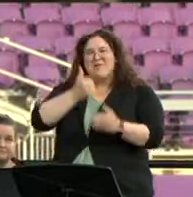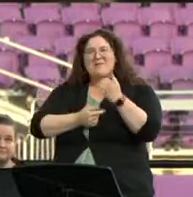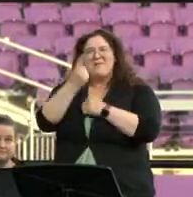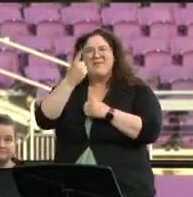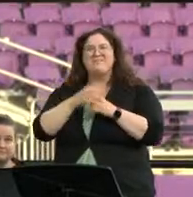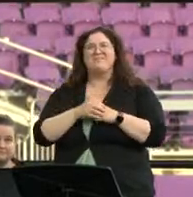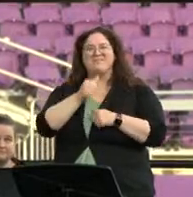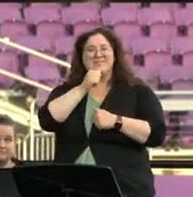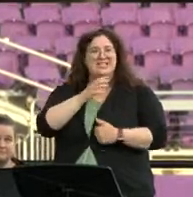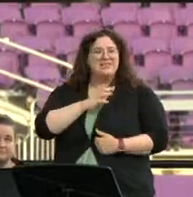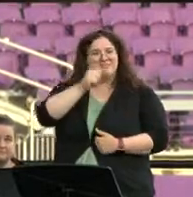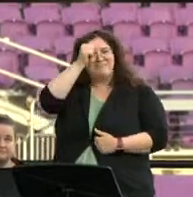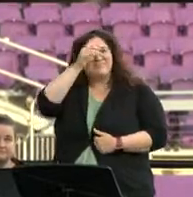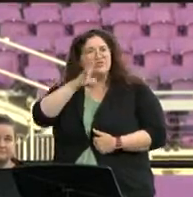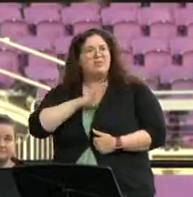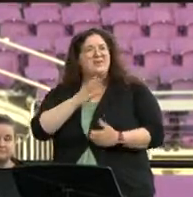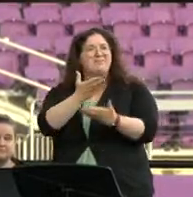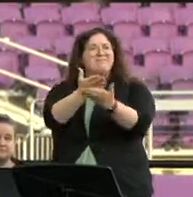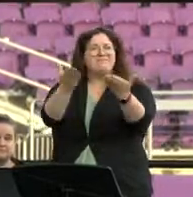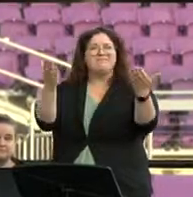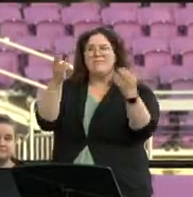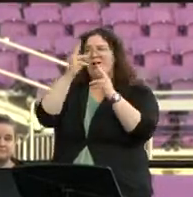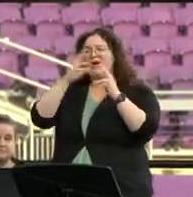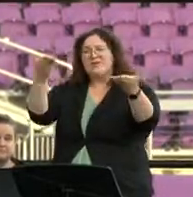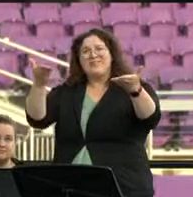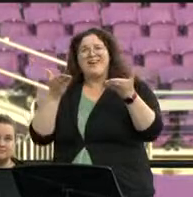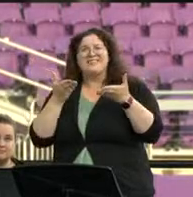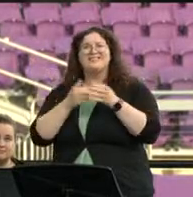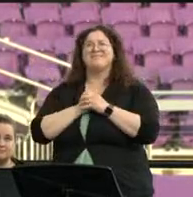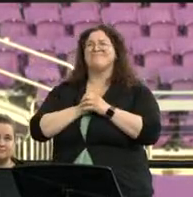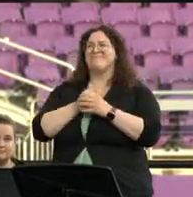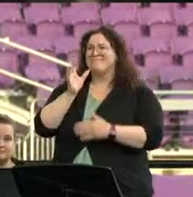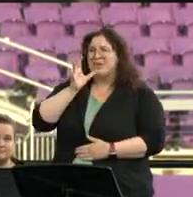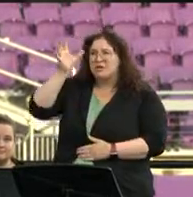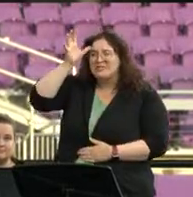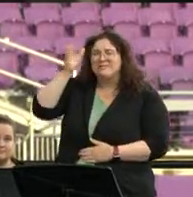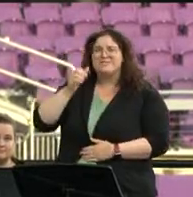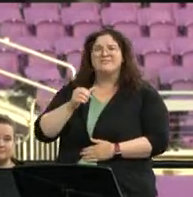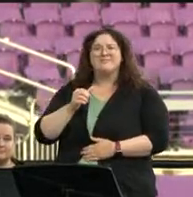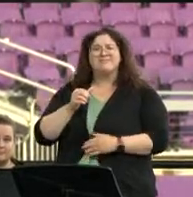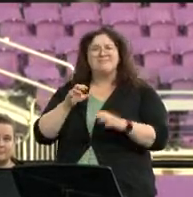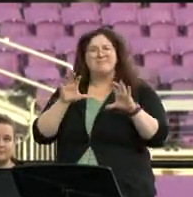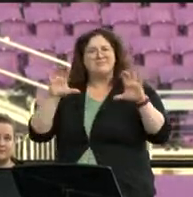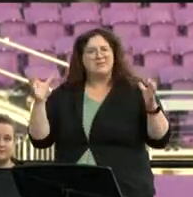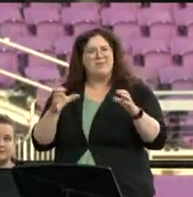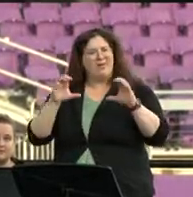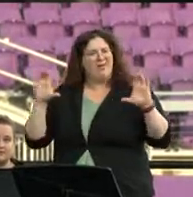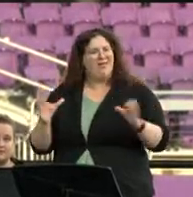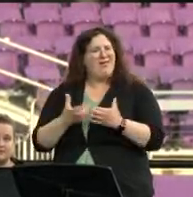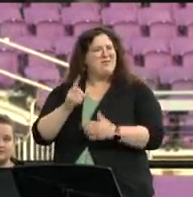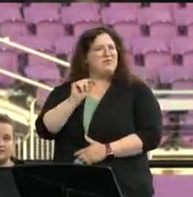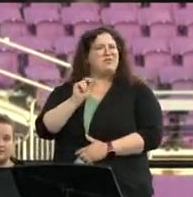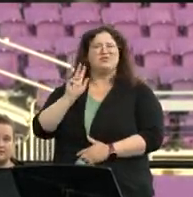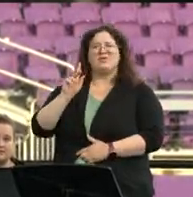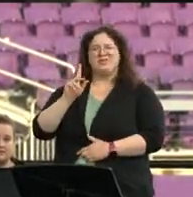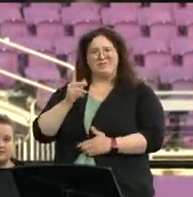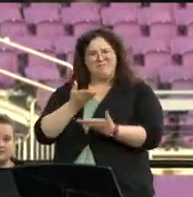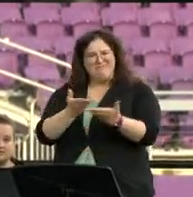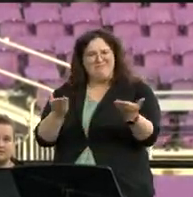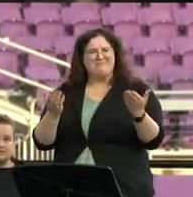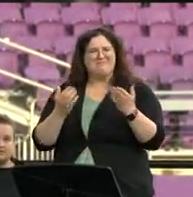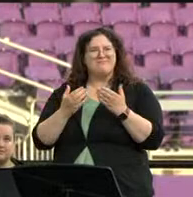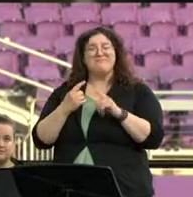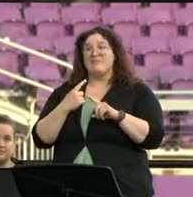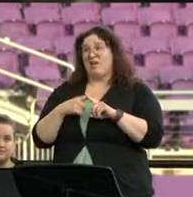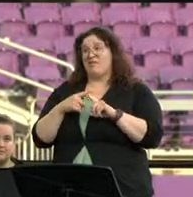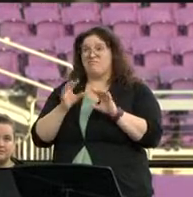everyone, ladies, gentlemen, honored guests, parents, the celebrated class of 2023, and